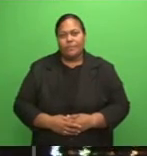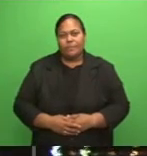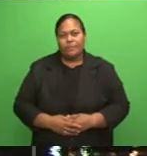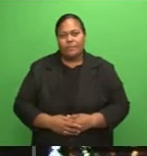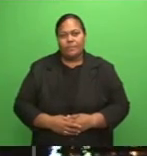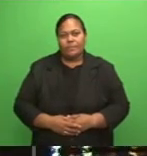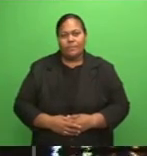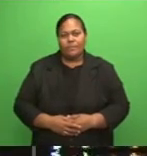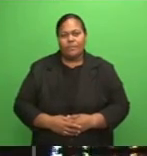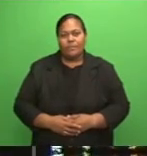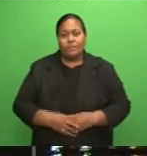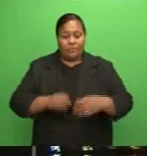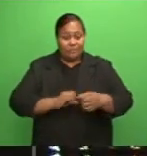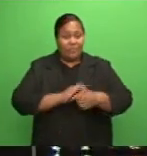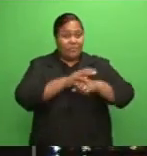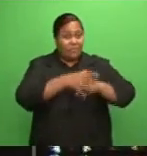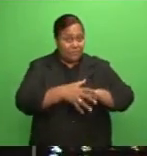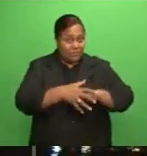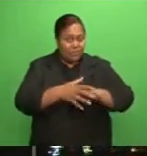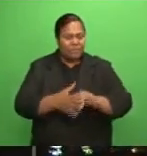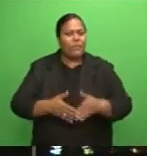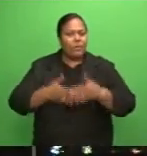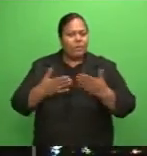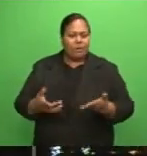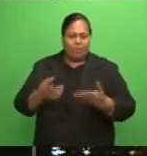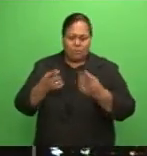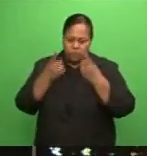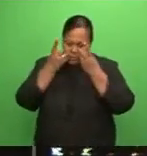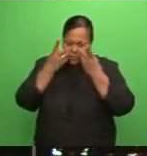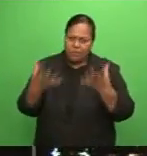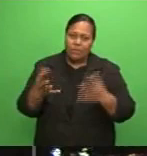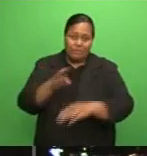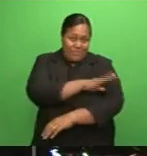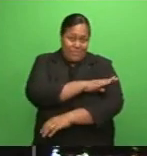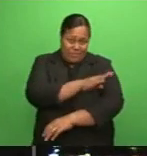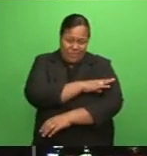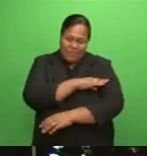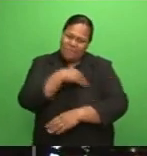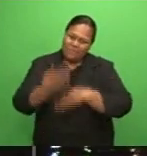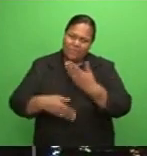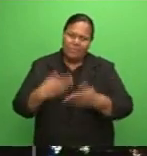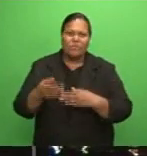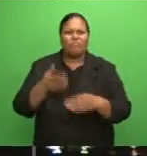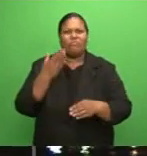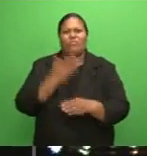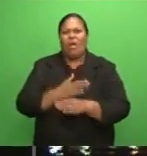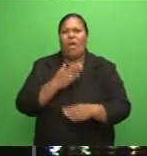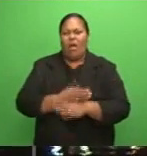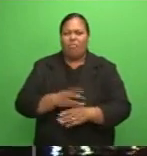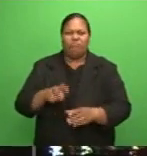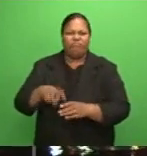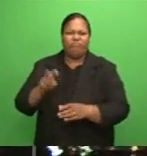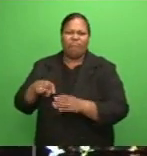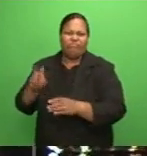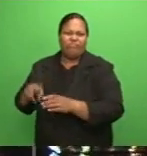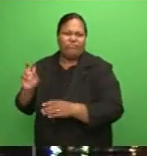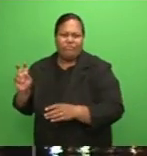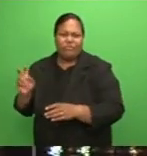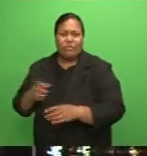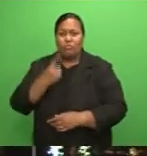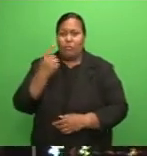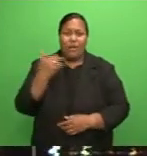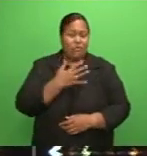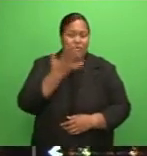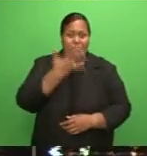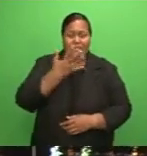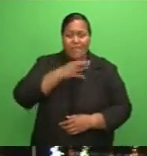global pandemic has been described as the job killer by Prime Minister Wrenge Bainimarama, noting that 115,000